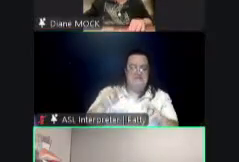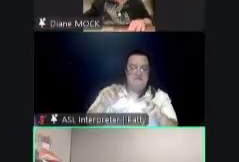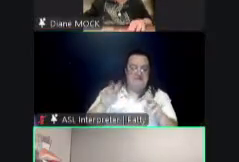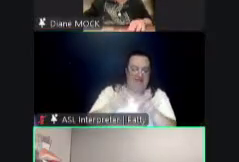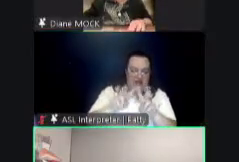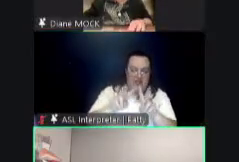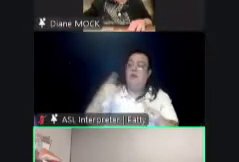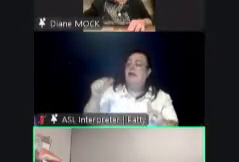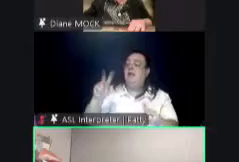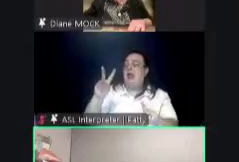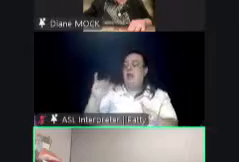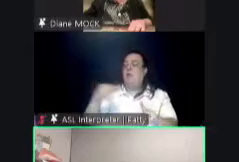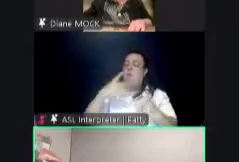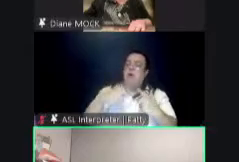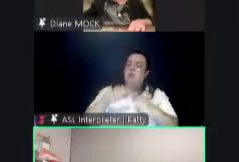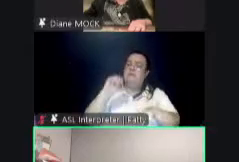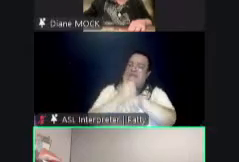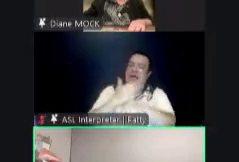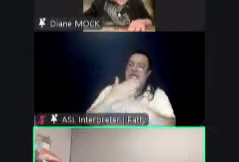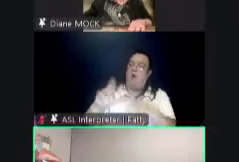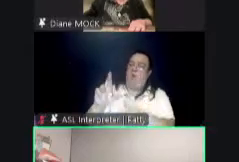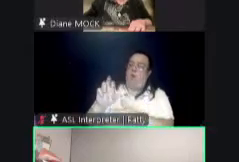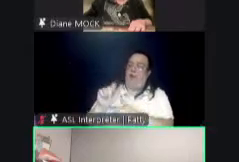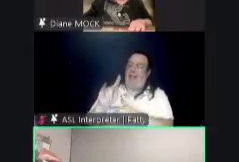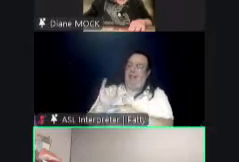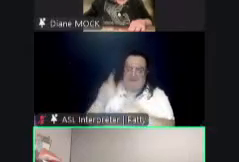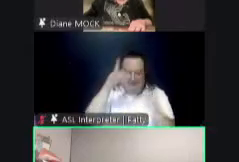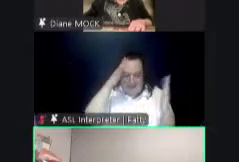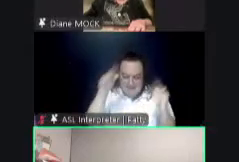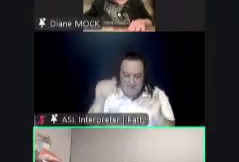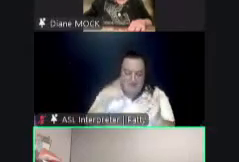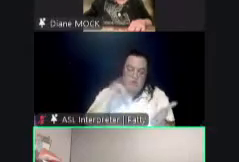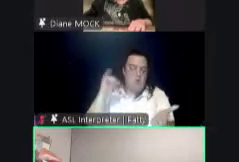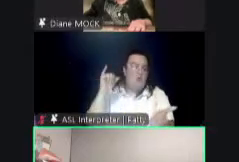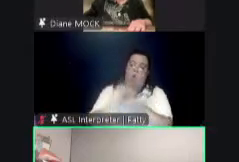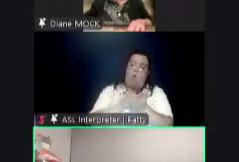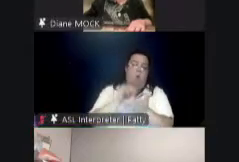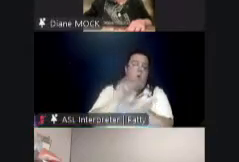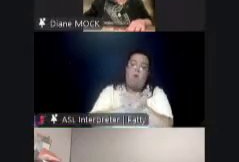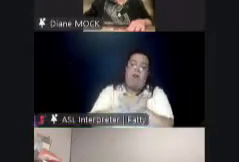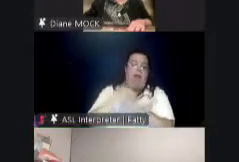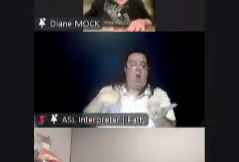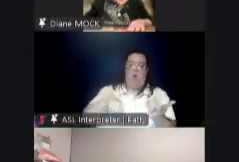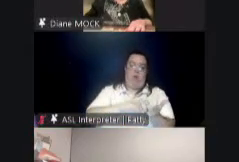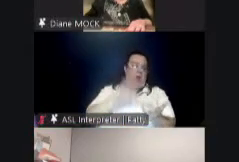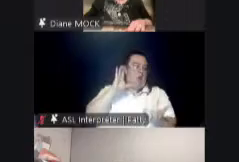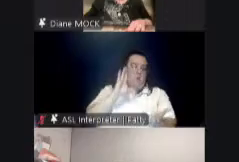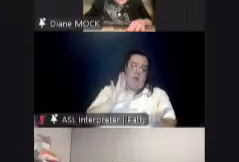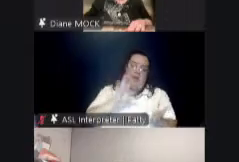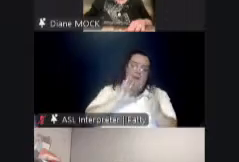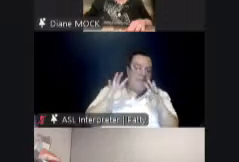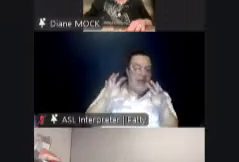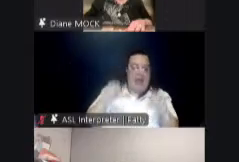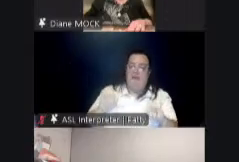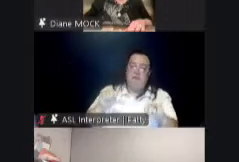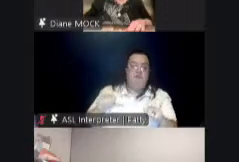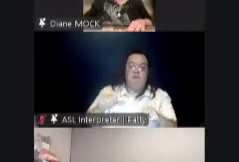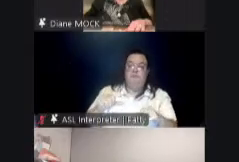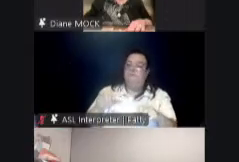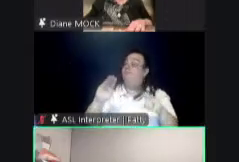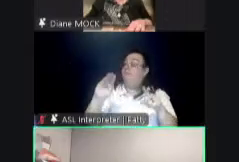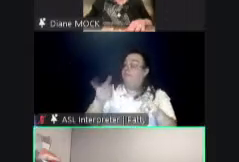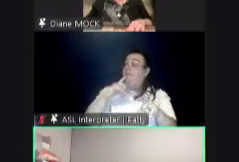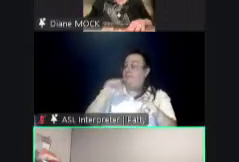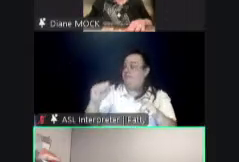want to set some realistic expectations. There's no way that we'll be able to. Yeah. Go ahead.